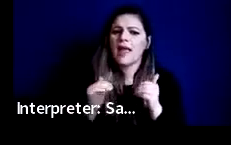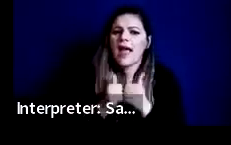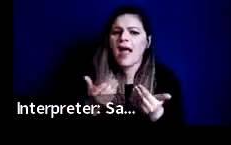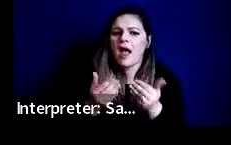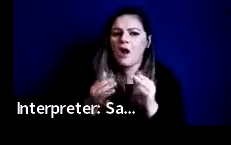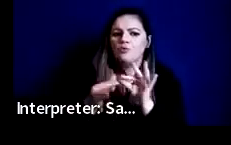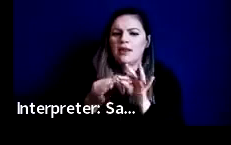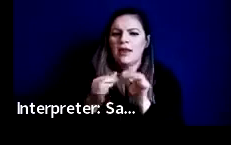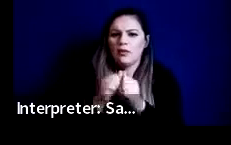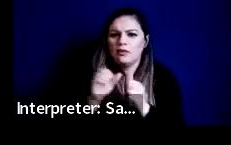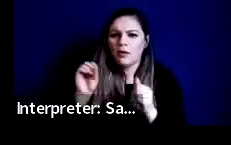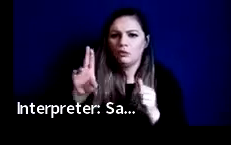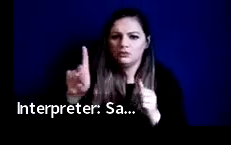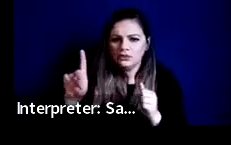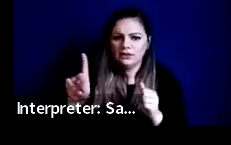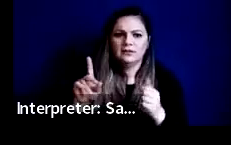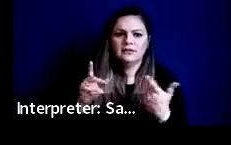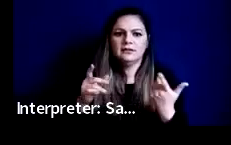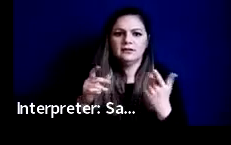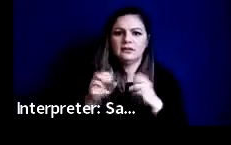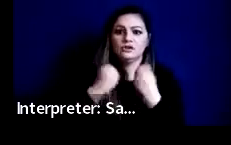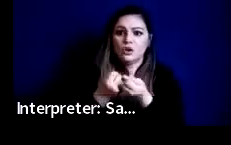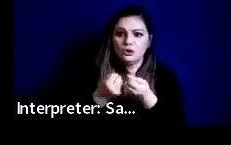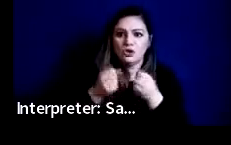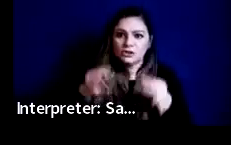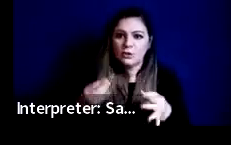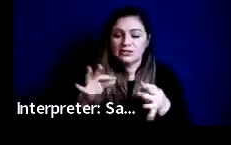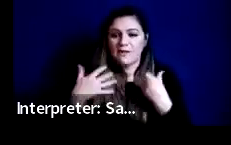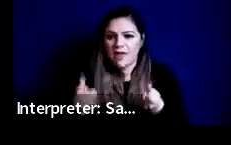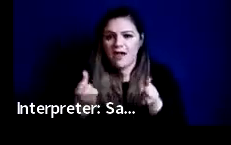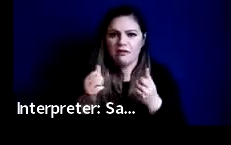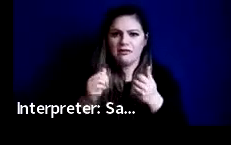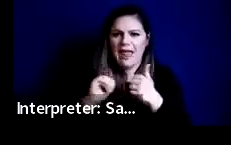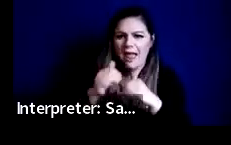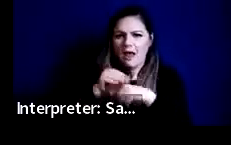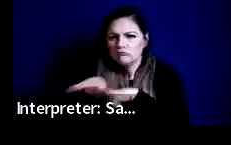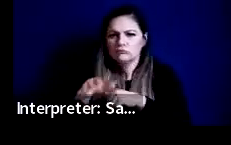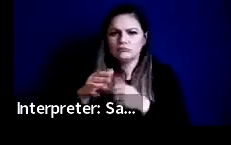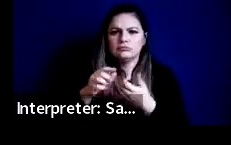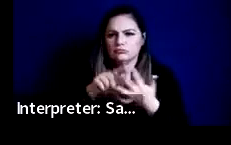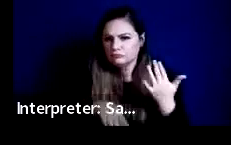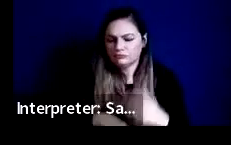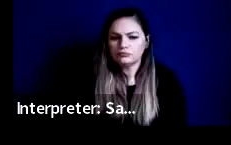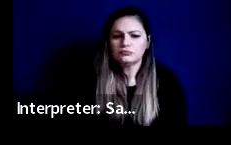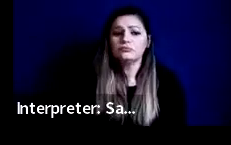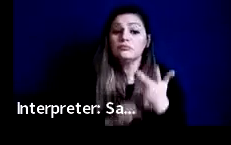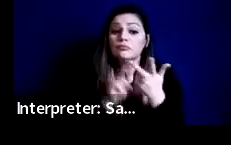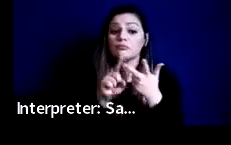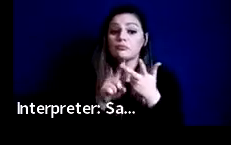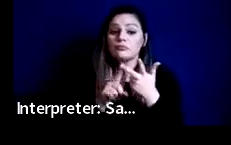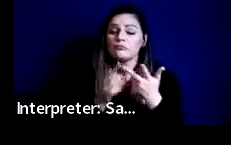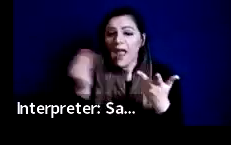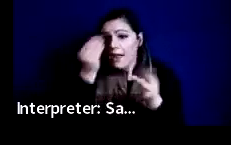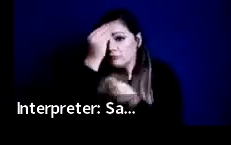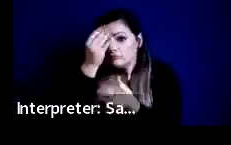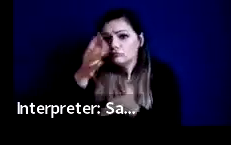opioid use disorder and how social determinants of health relate to those. And then just get familiar with some resources that you can